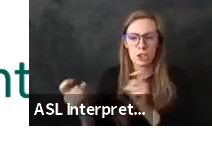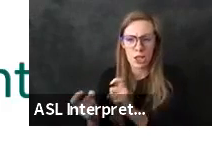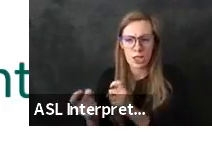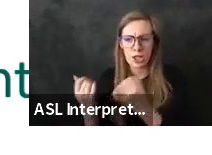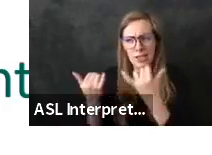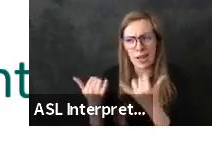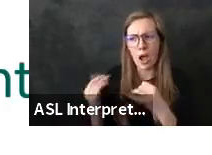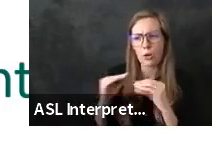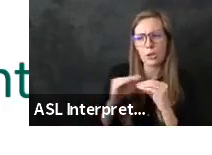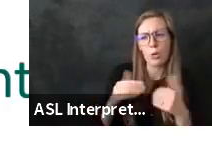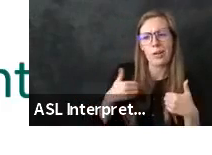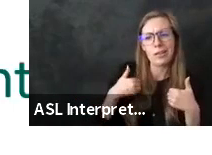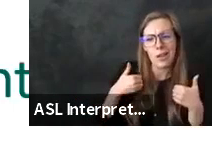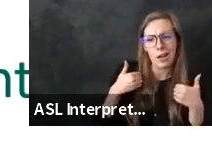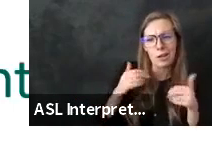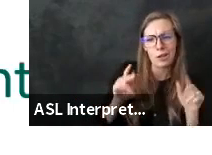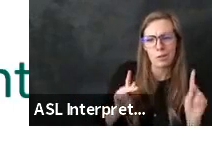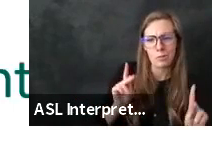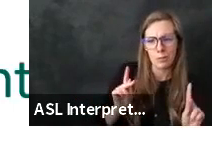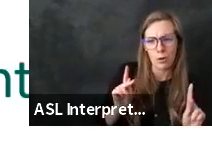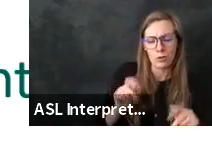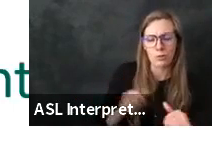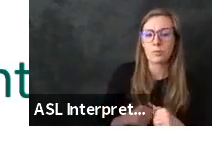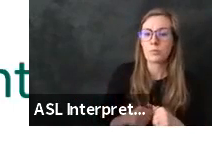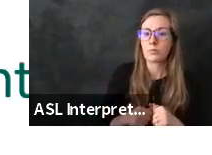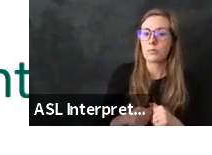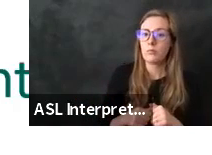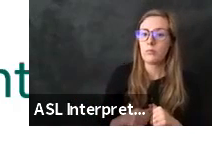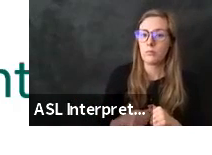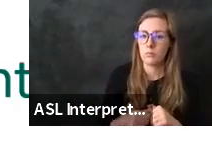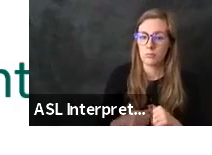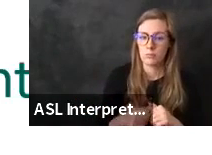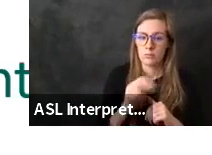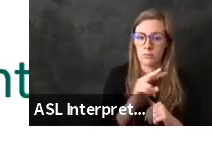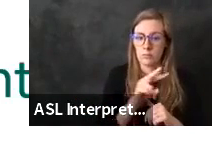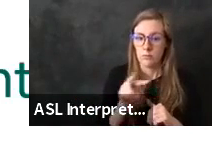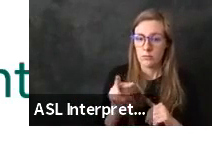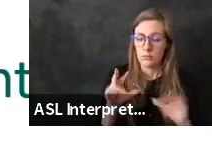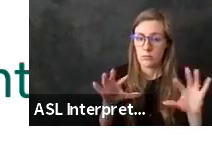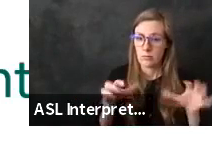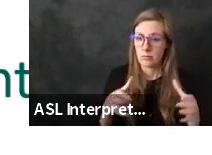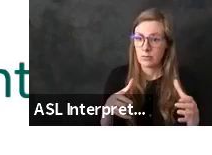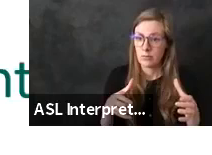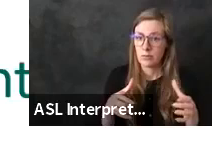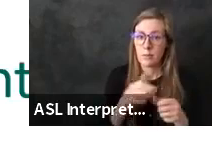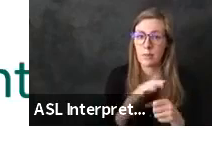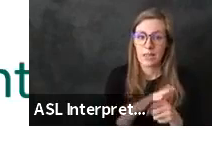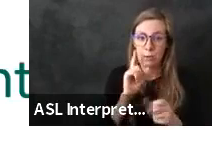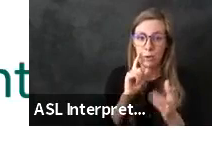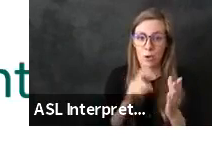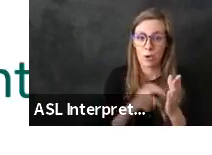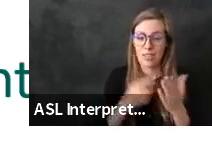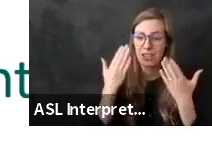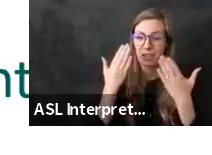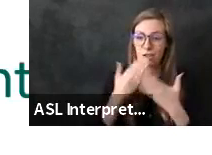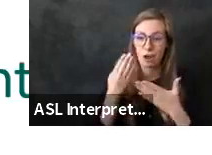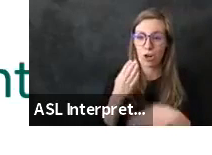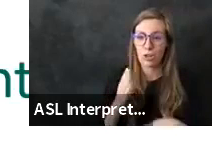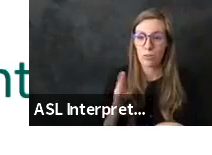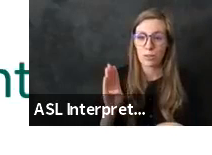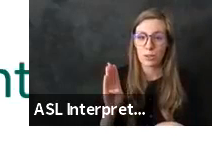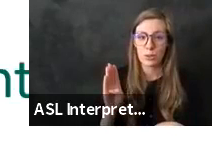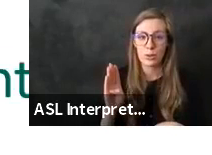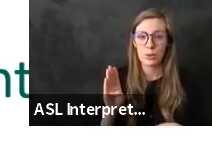age groups. So looking over the course of the pandemic, we can see that in this dark blue here, that 65